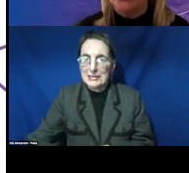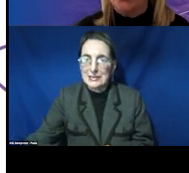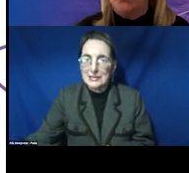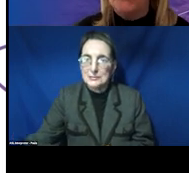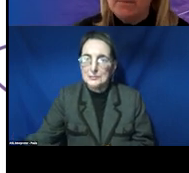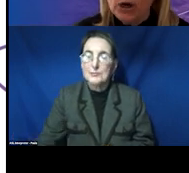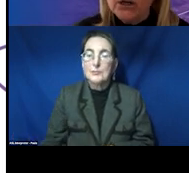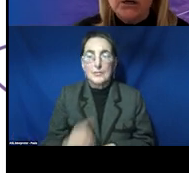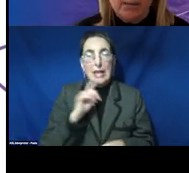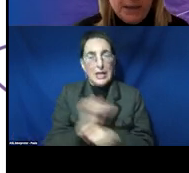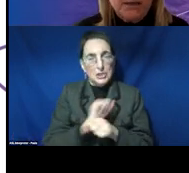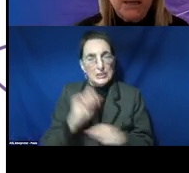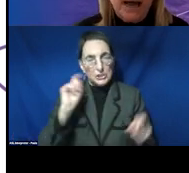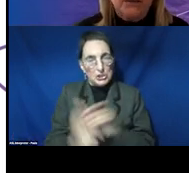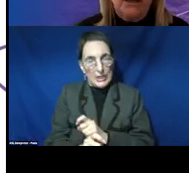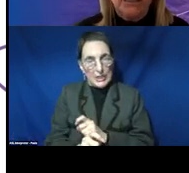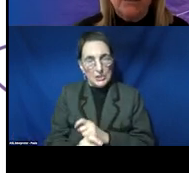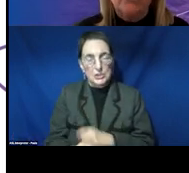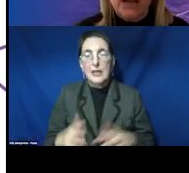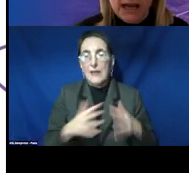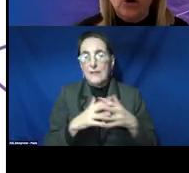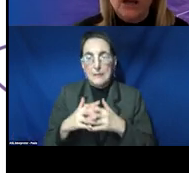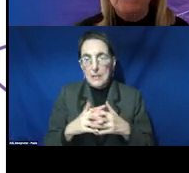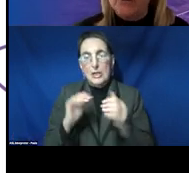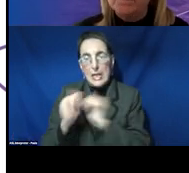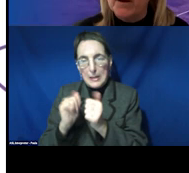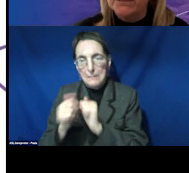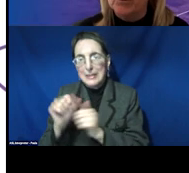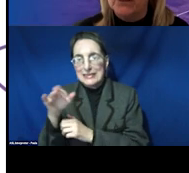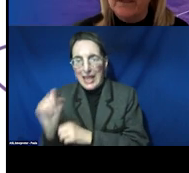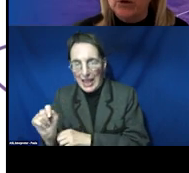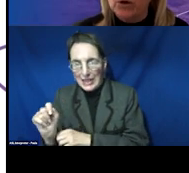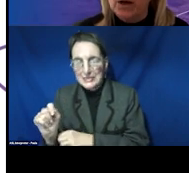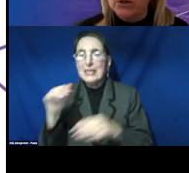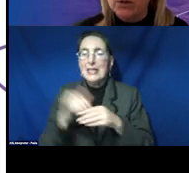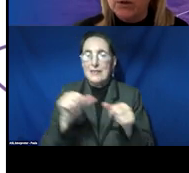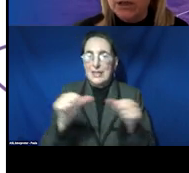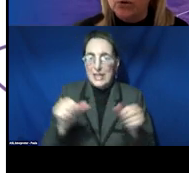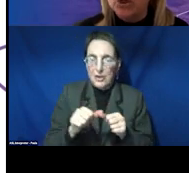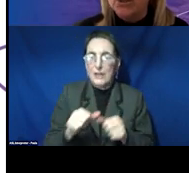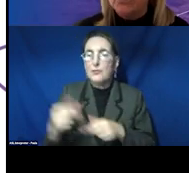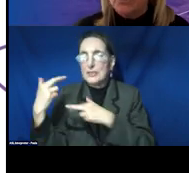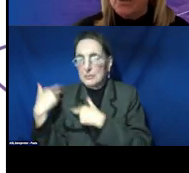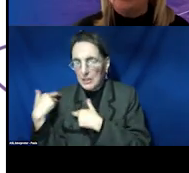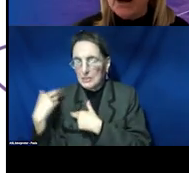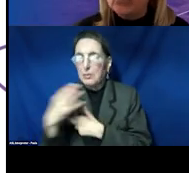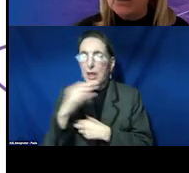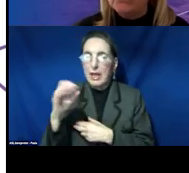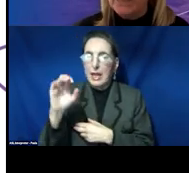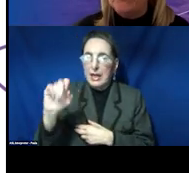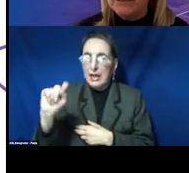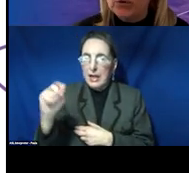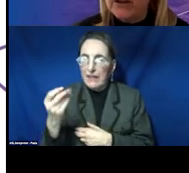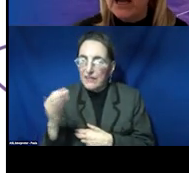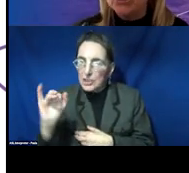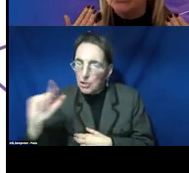changed the America Competes Act in the area of responsible and ethical conduct of research. RECRA